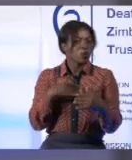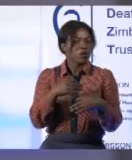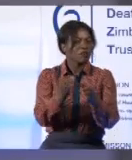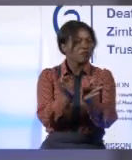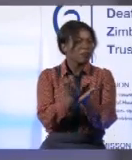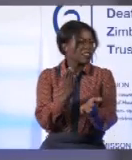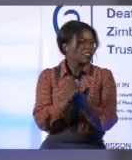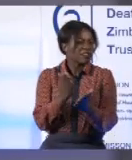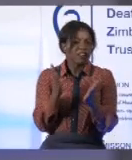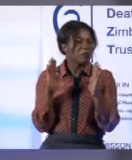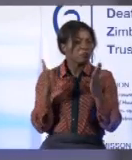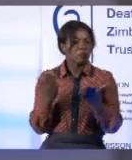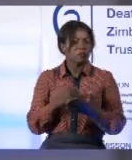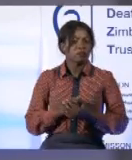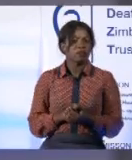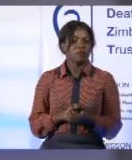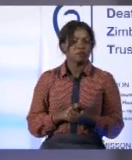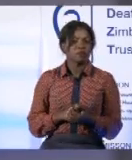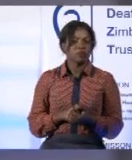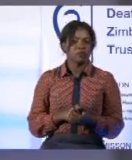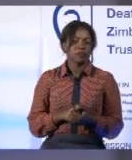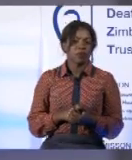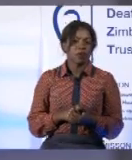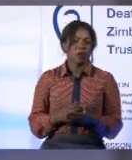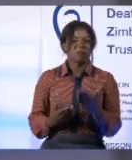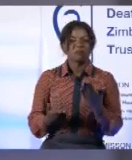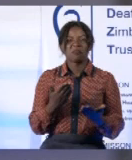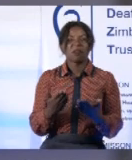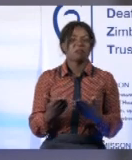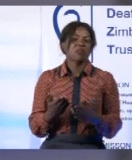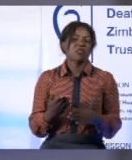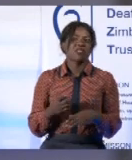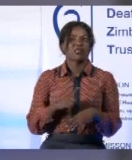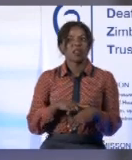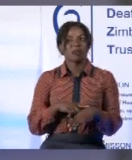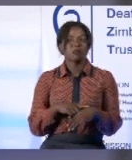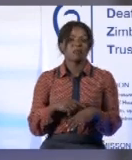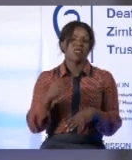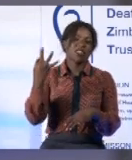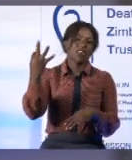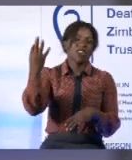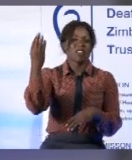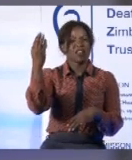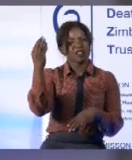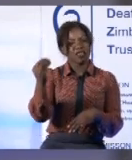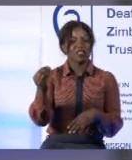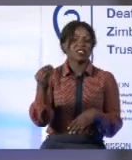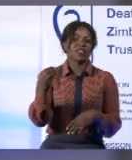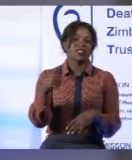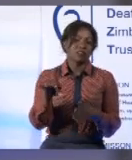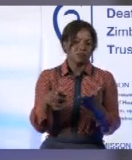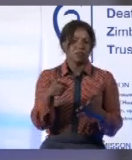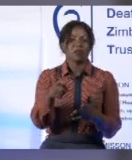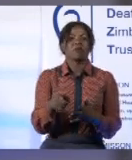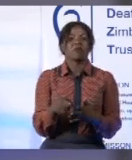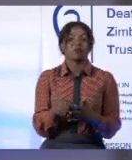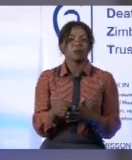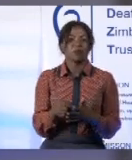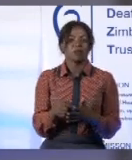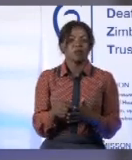Maybe when I'm 30 or 35, because by then I don't think didn't chat thing gonna.